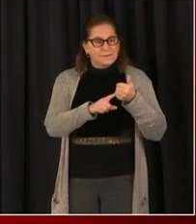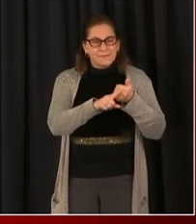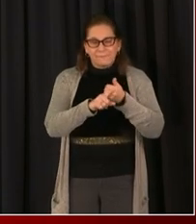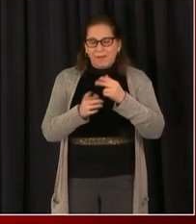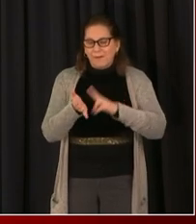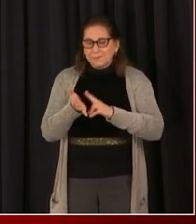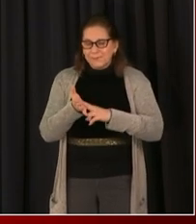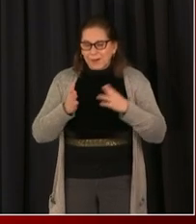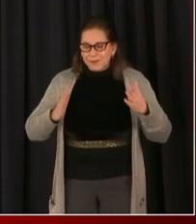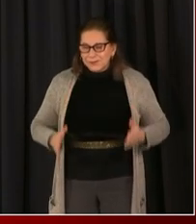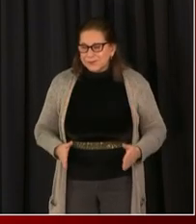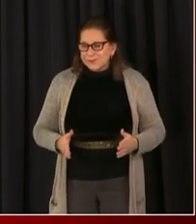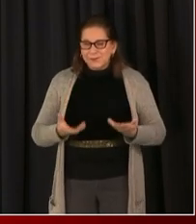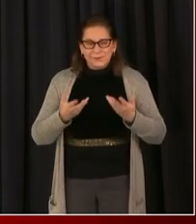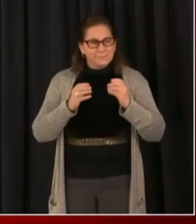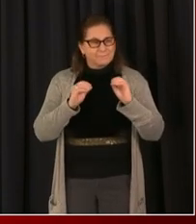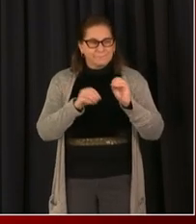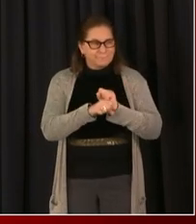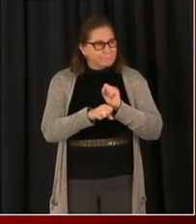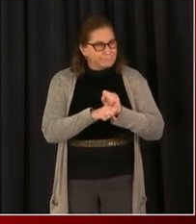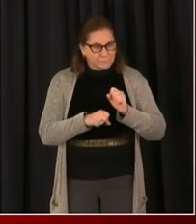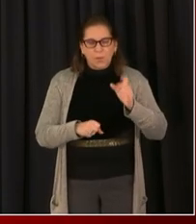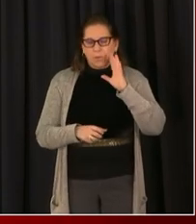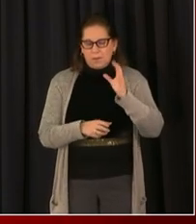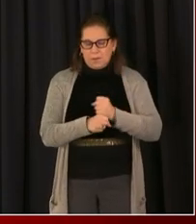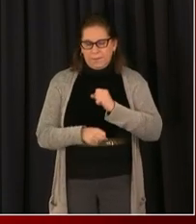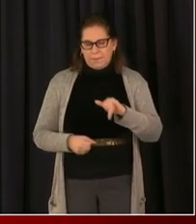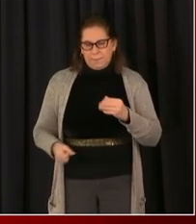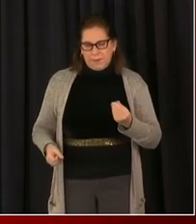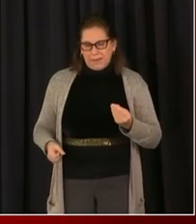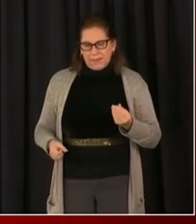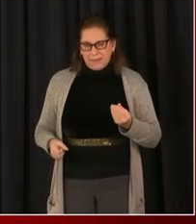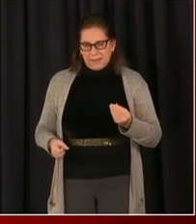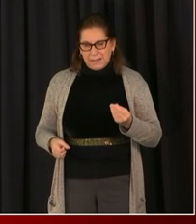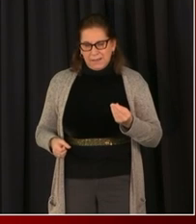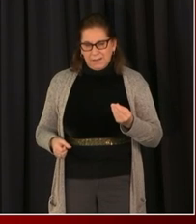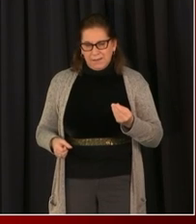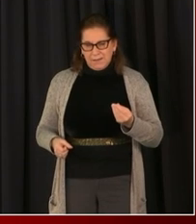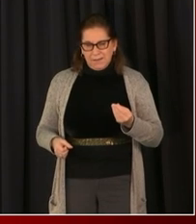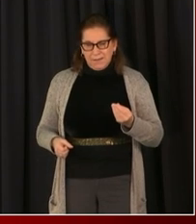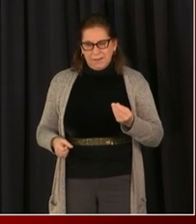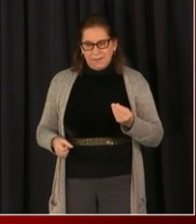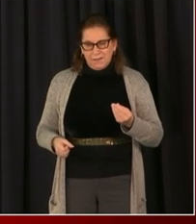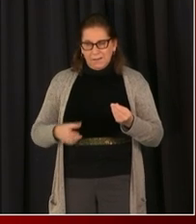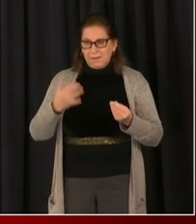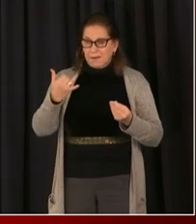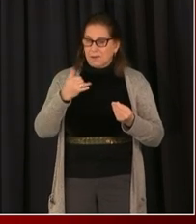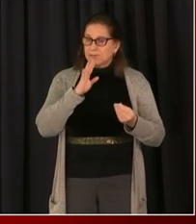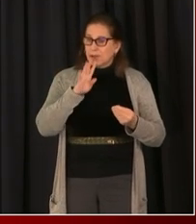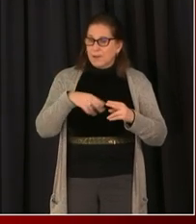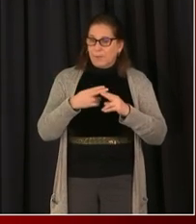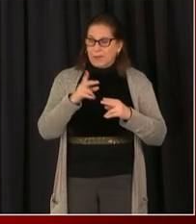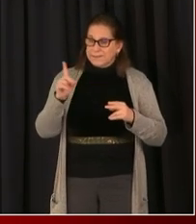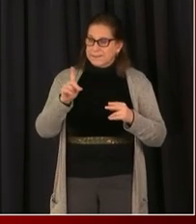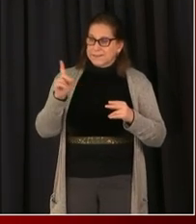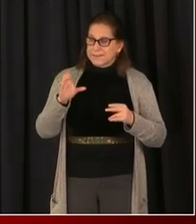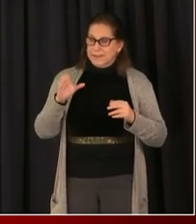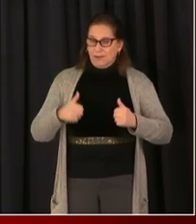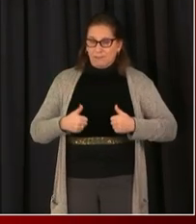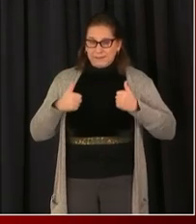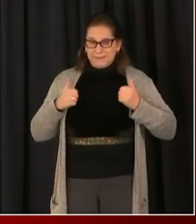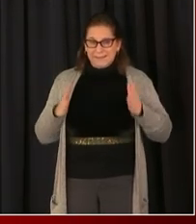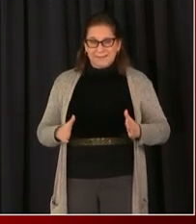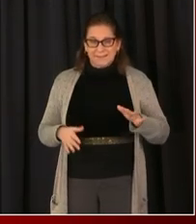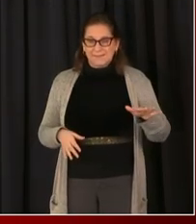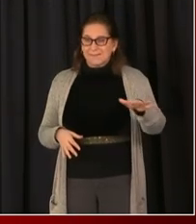This local stimulus payment, again, goes to D.C. residents who have filed for pandemic unemployment